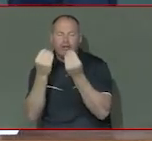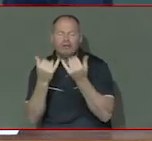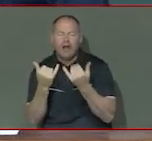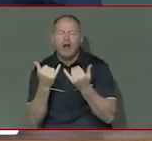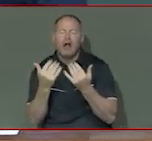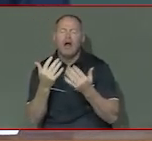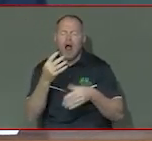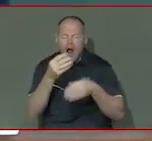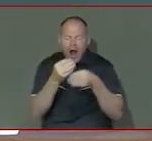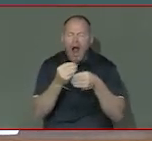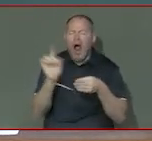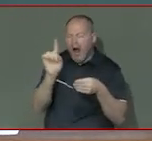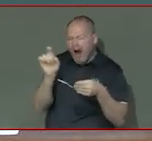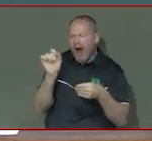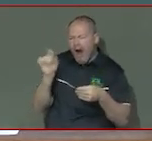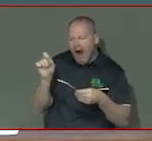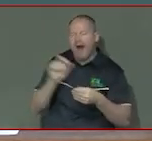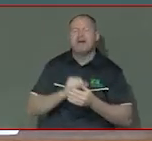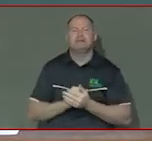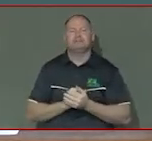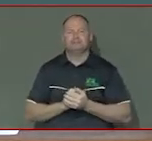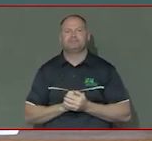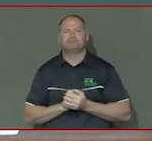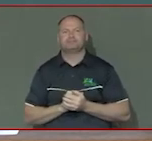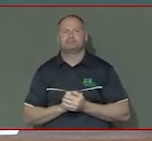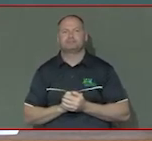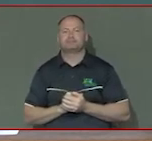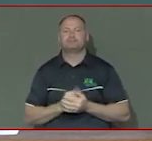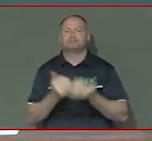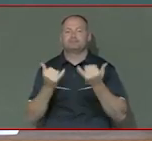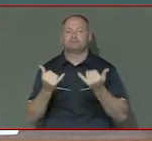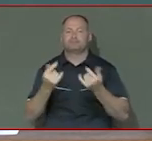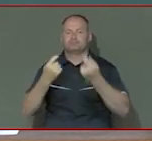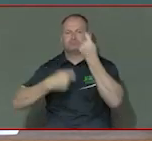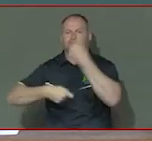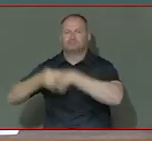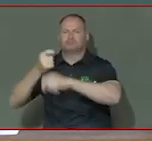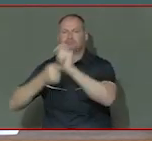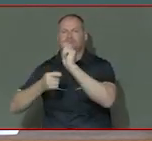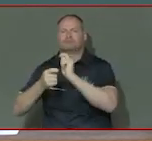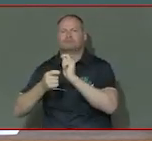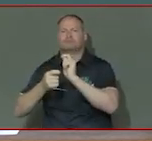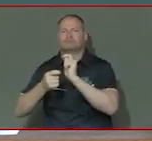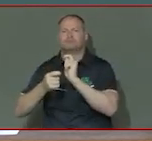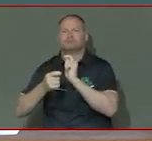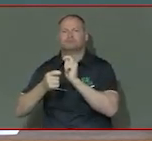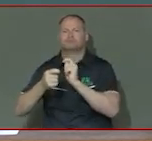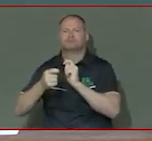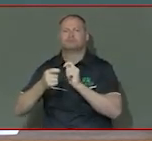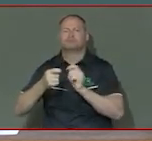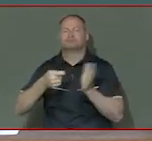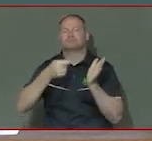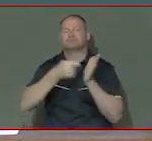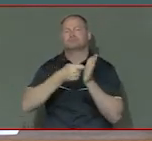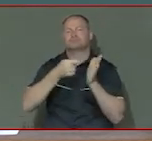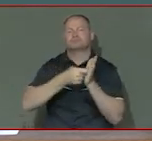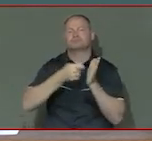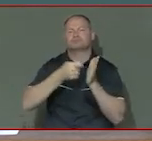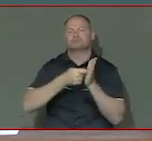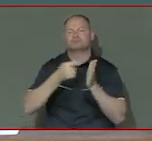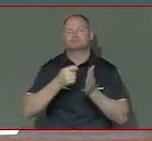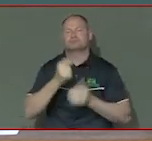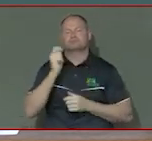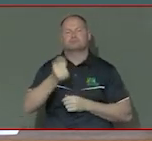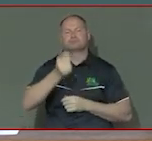thing. The expenses on sales. The expenses on sales.